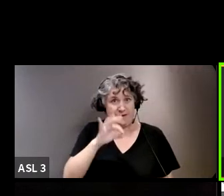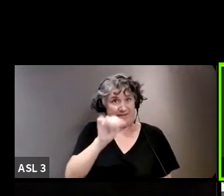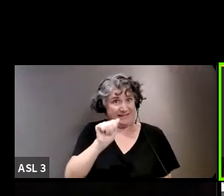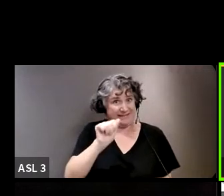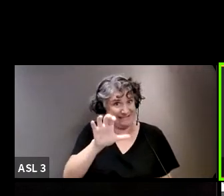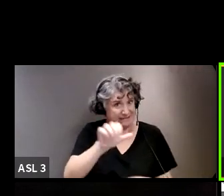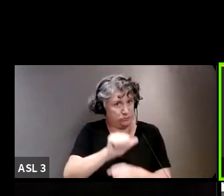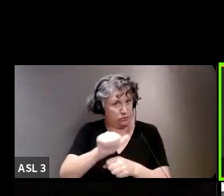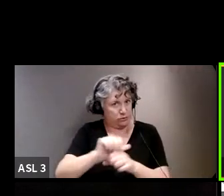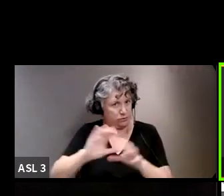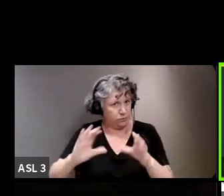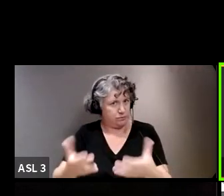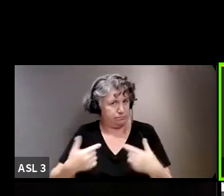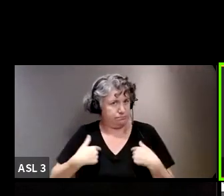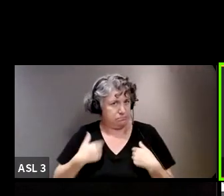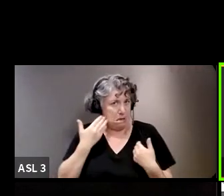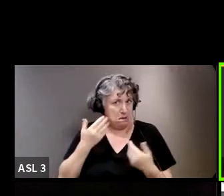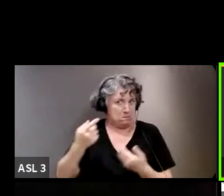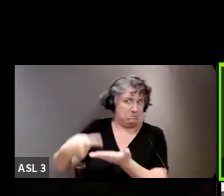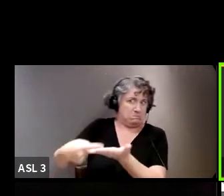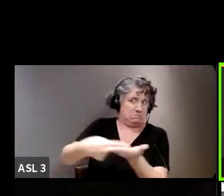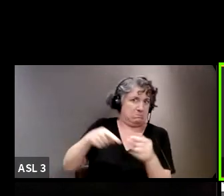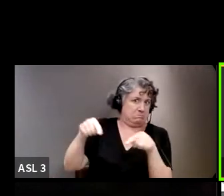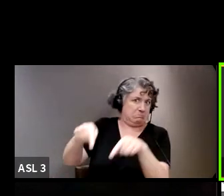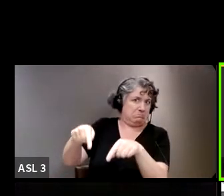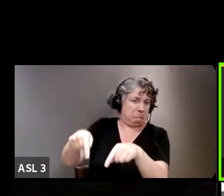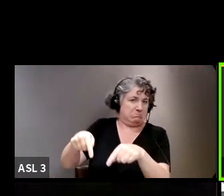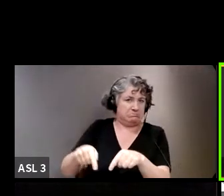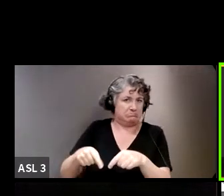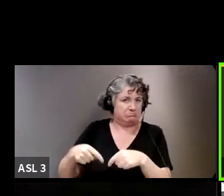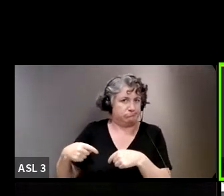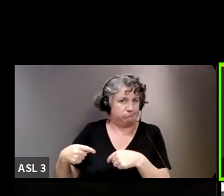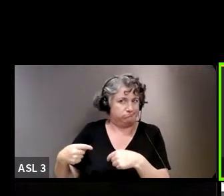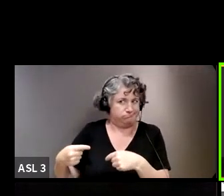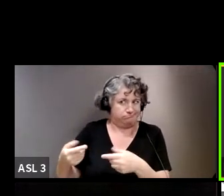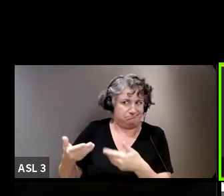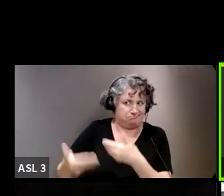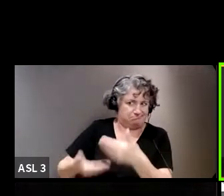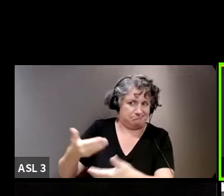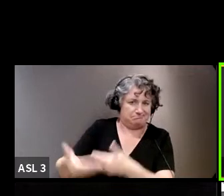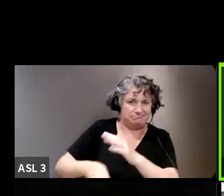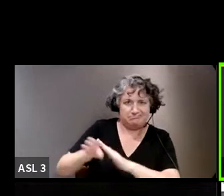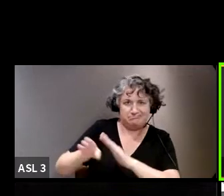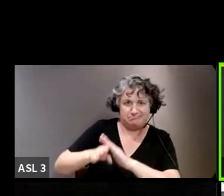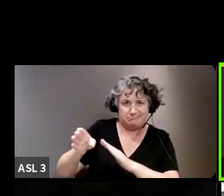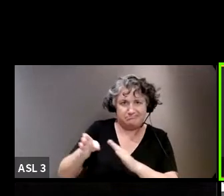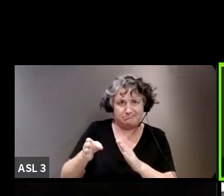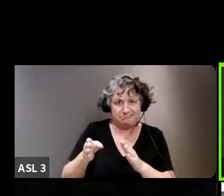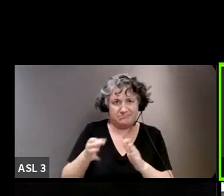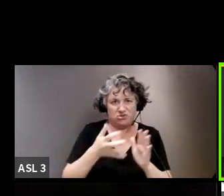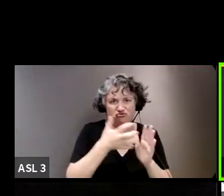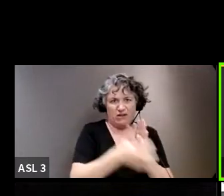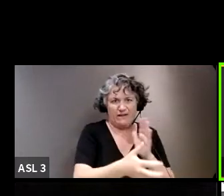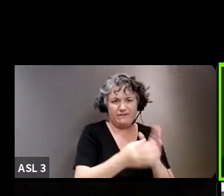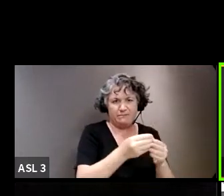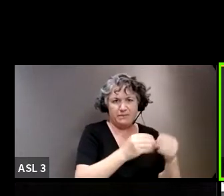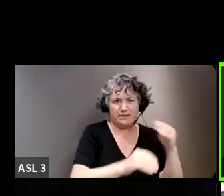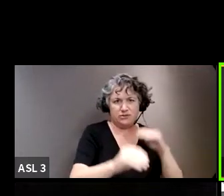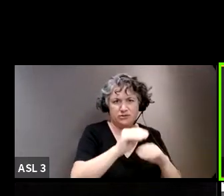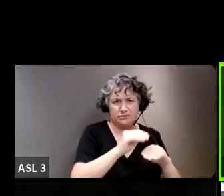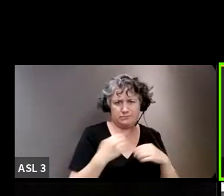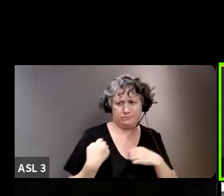group and not privy to the discussions held during the development and preparation of this draft budget for the past several